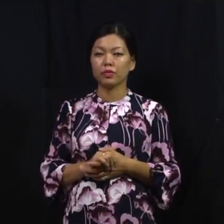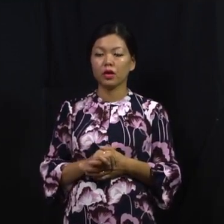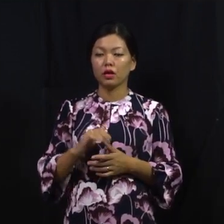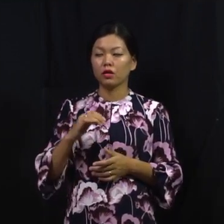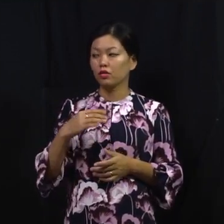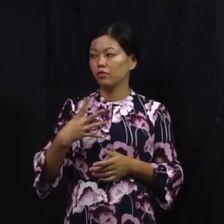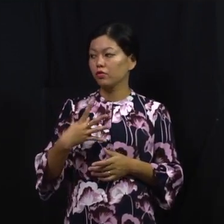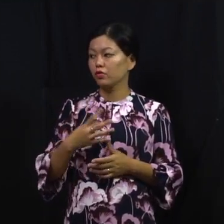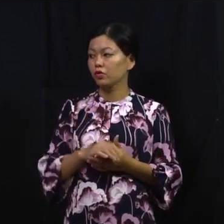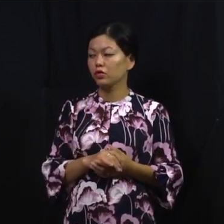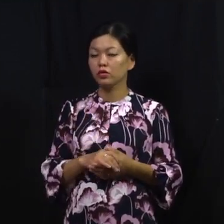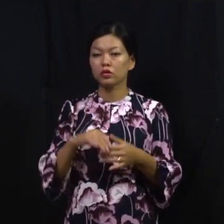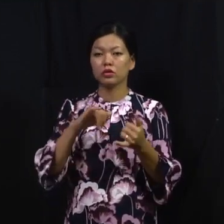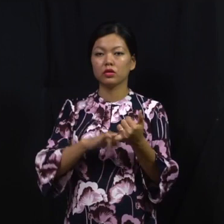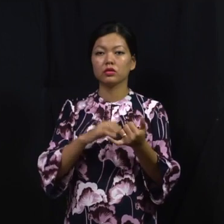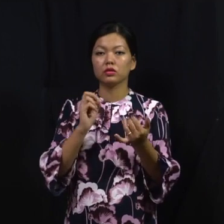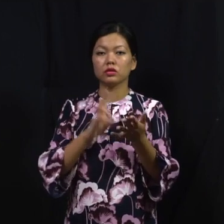sovereignty.